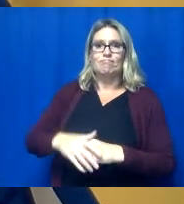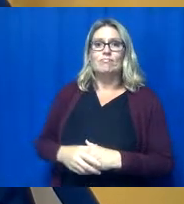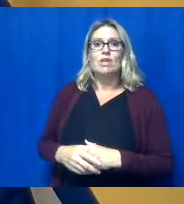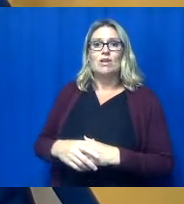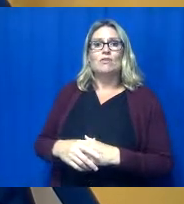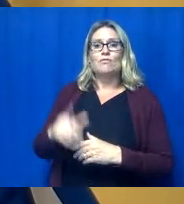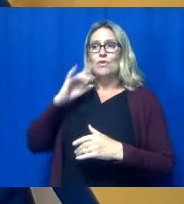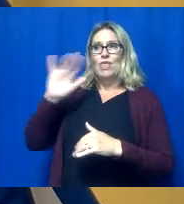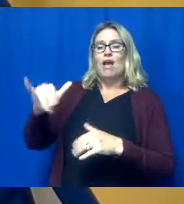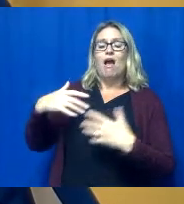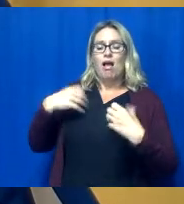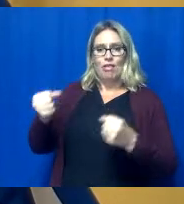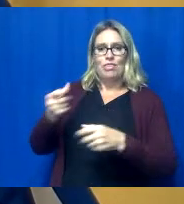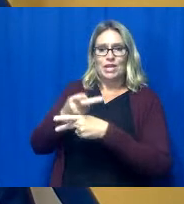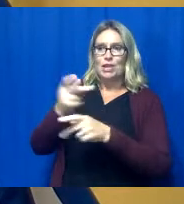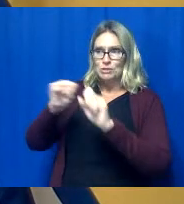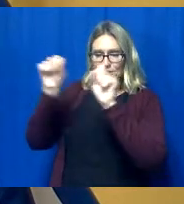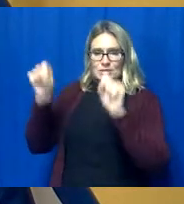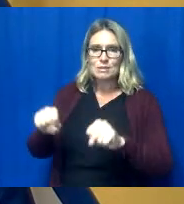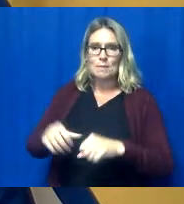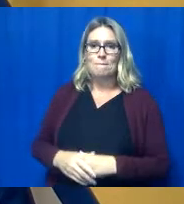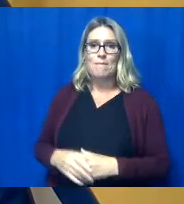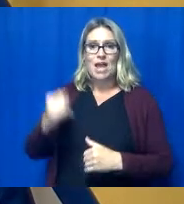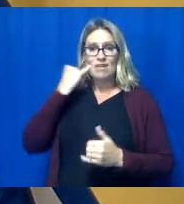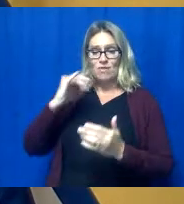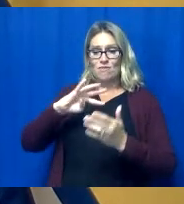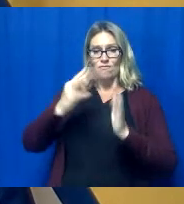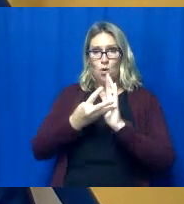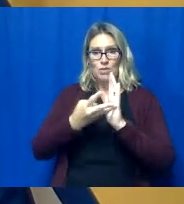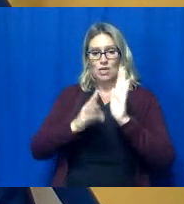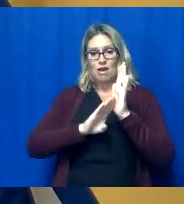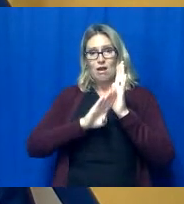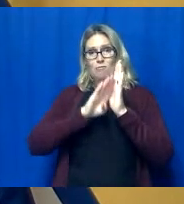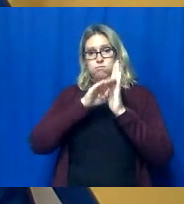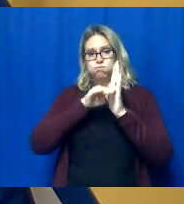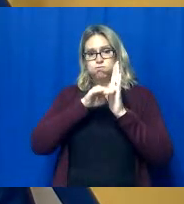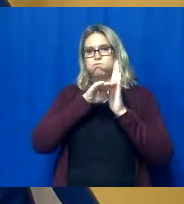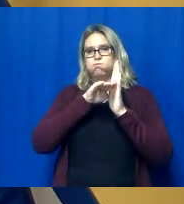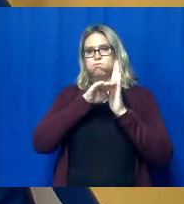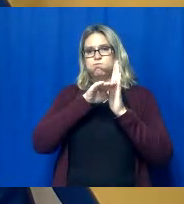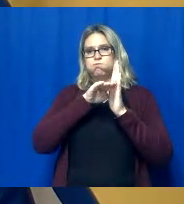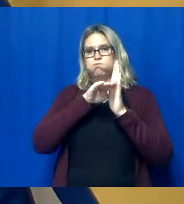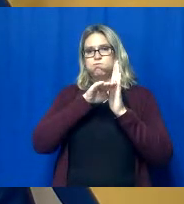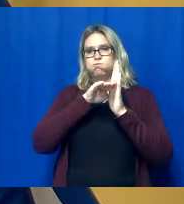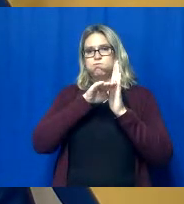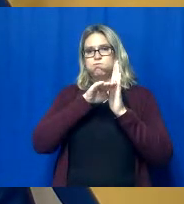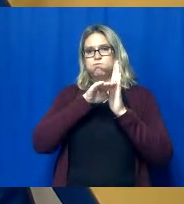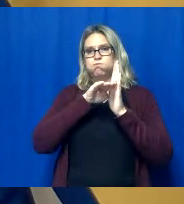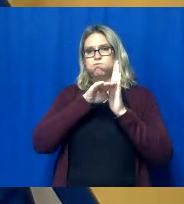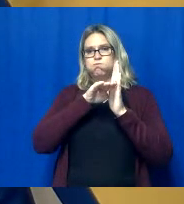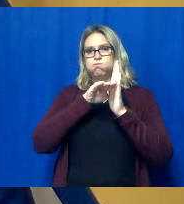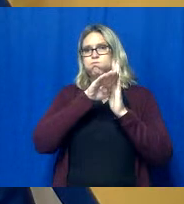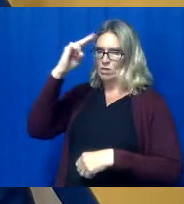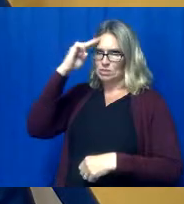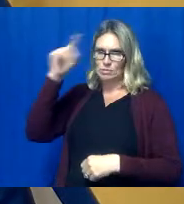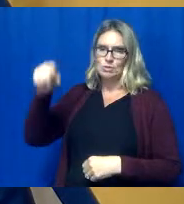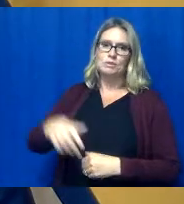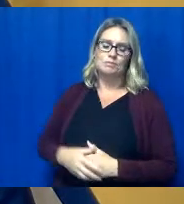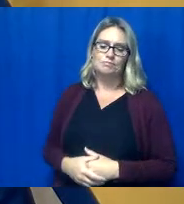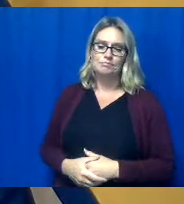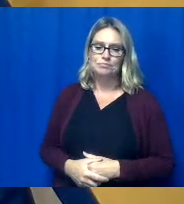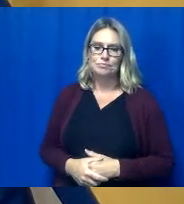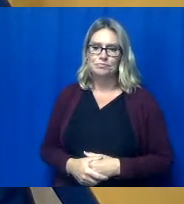healthcare system if this fourth wave continues on its current trajectory. Our healthcare system is